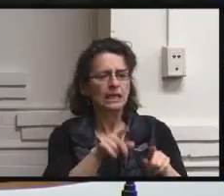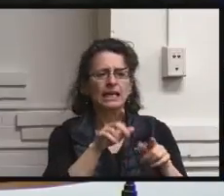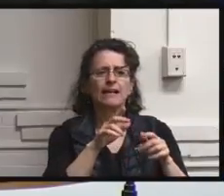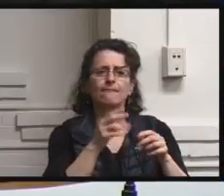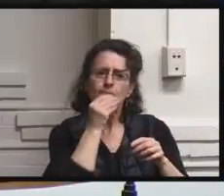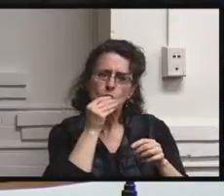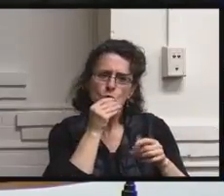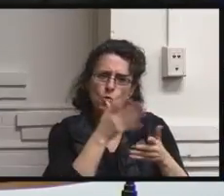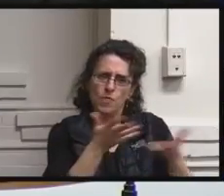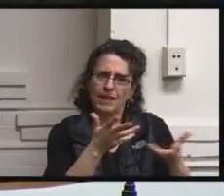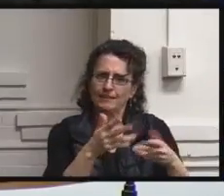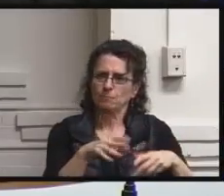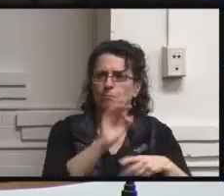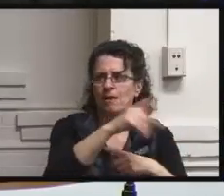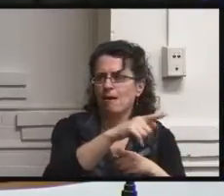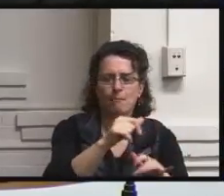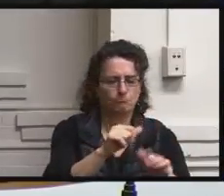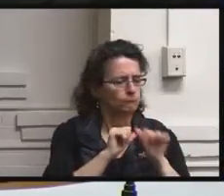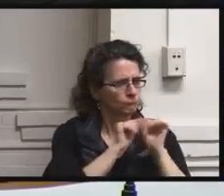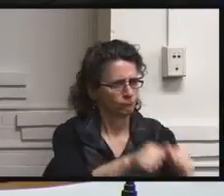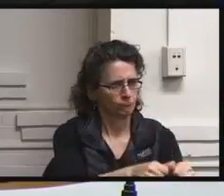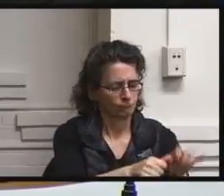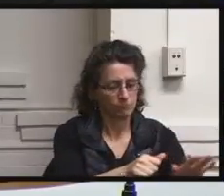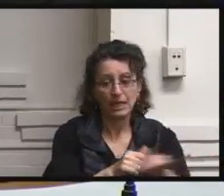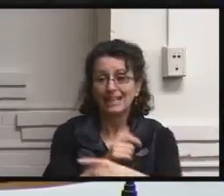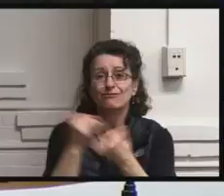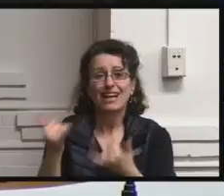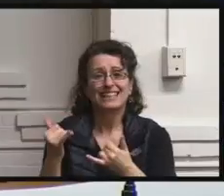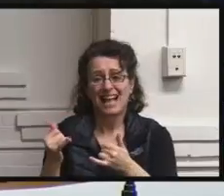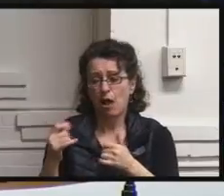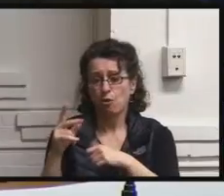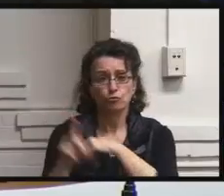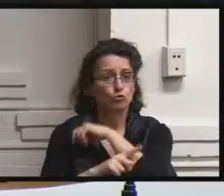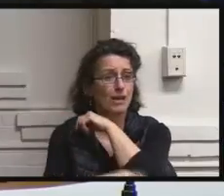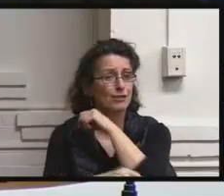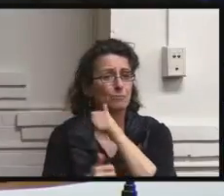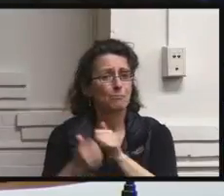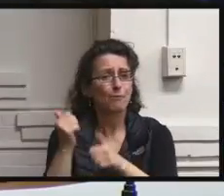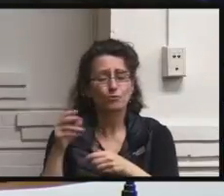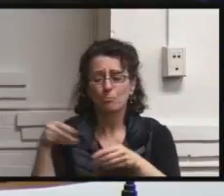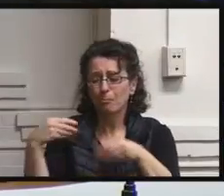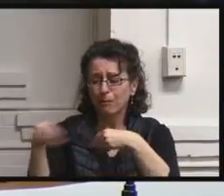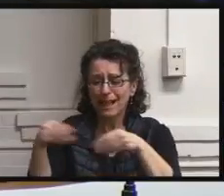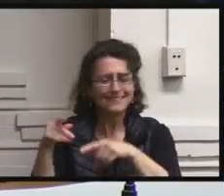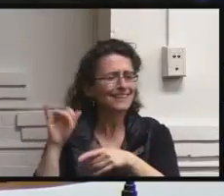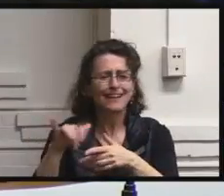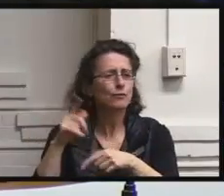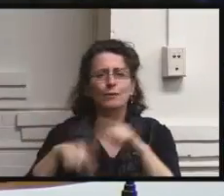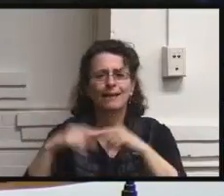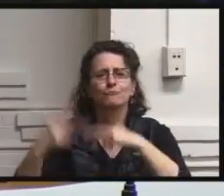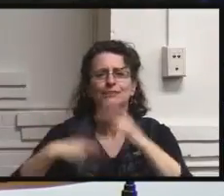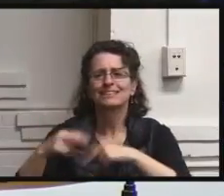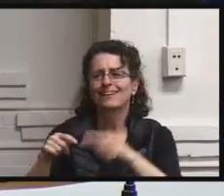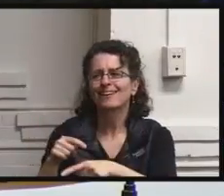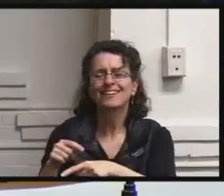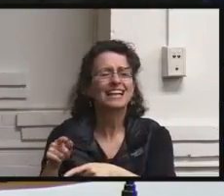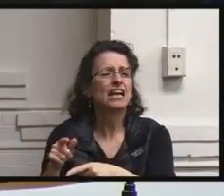that is mostly, if not completely, clean and doesn't pose the same kind of a health hazard